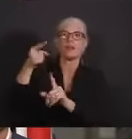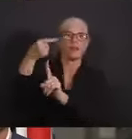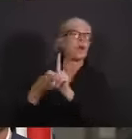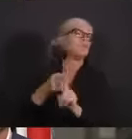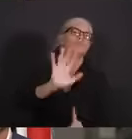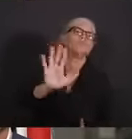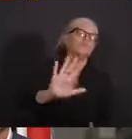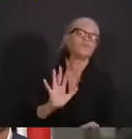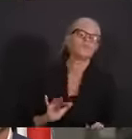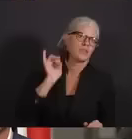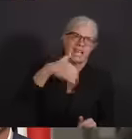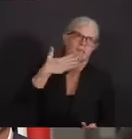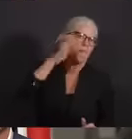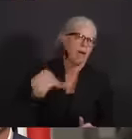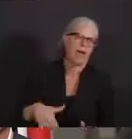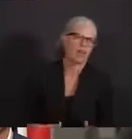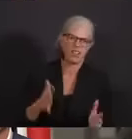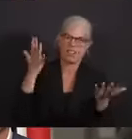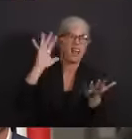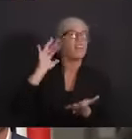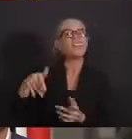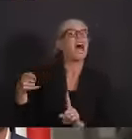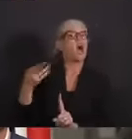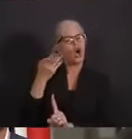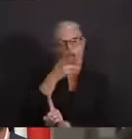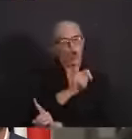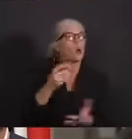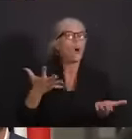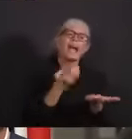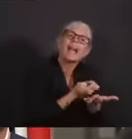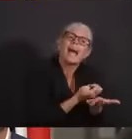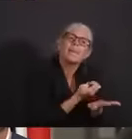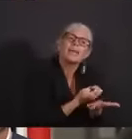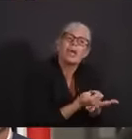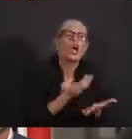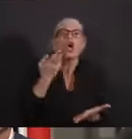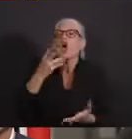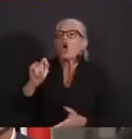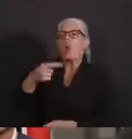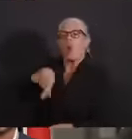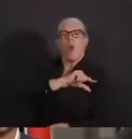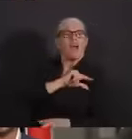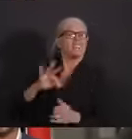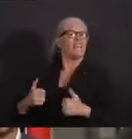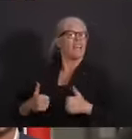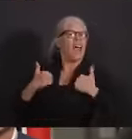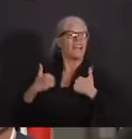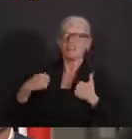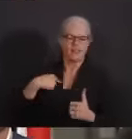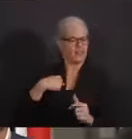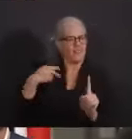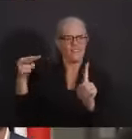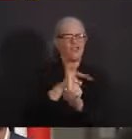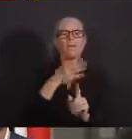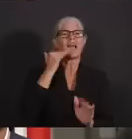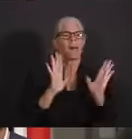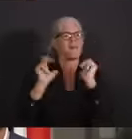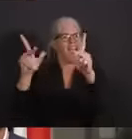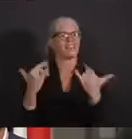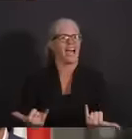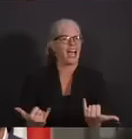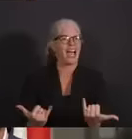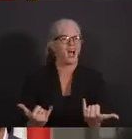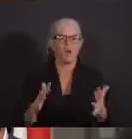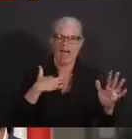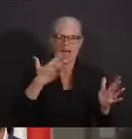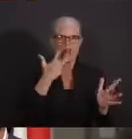that's bad. I think that hurts the economy. I think that hurts the quality of life. So that's just how you got to do it. Our view is, let's just be prepared. That's why